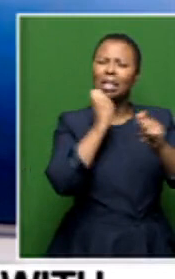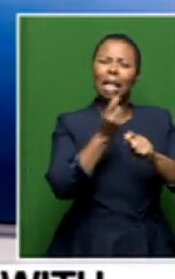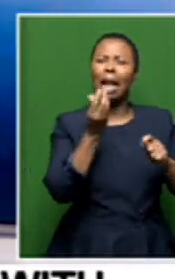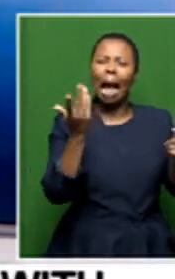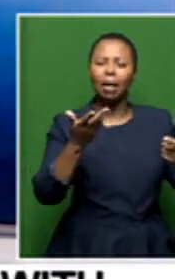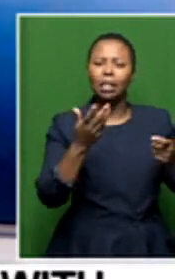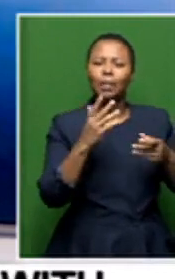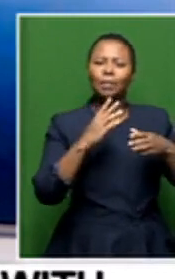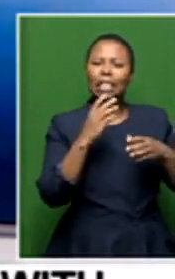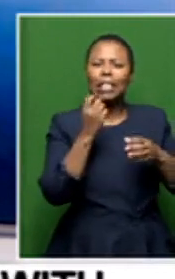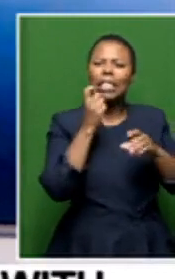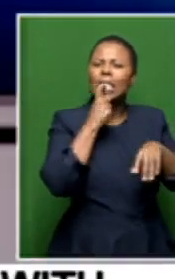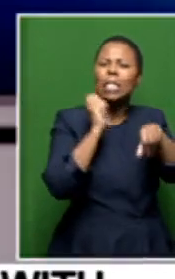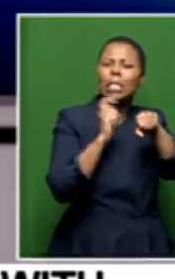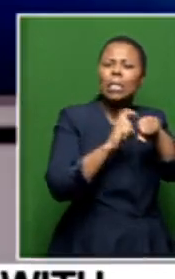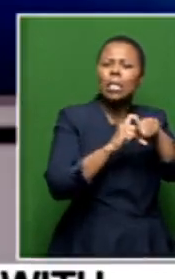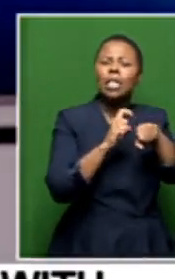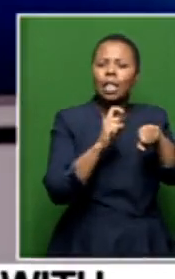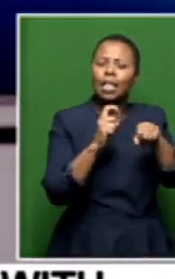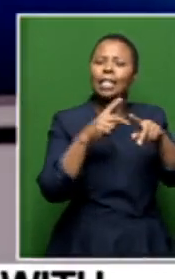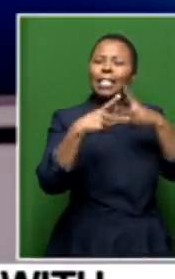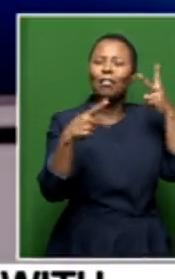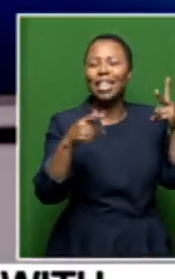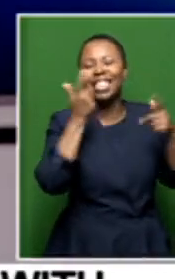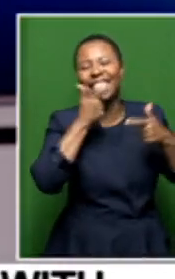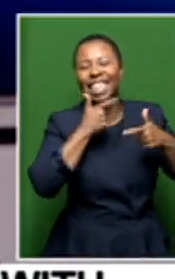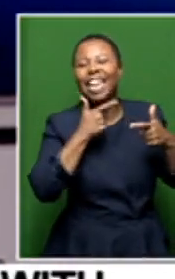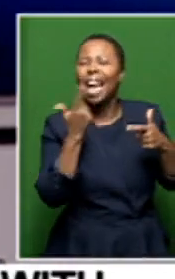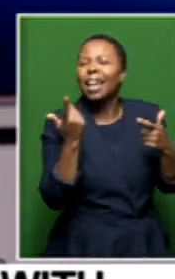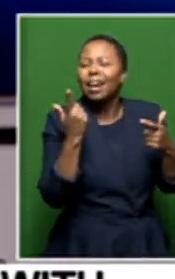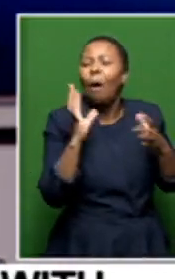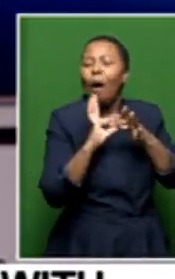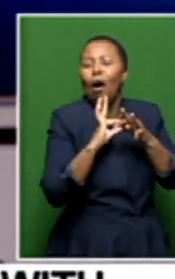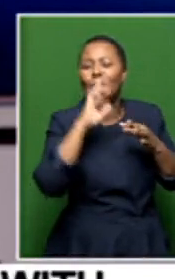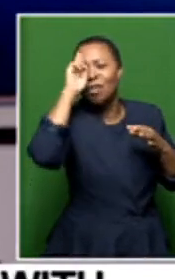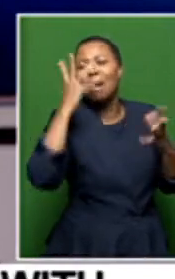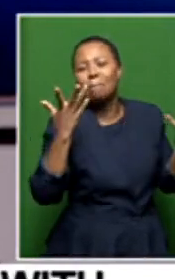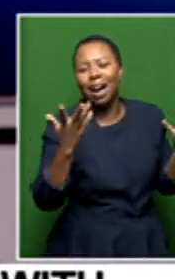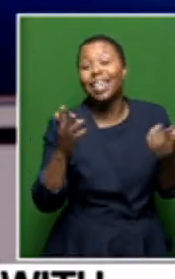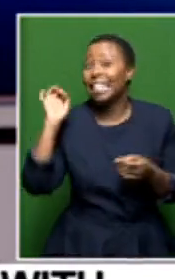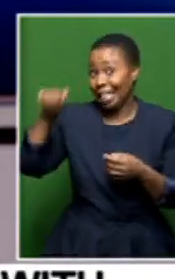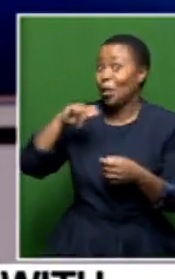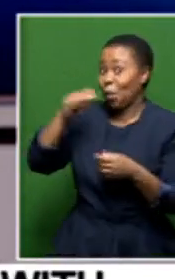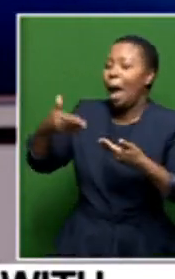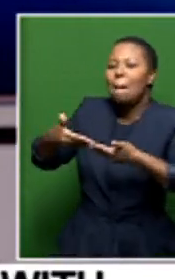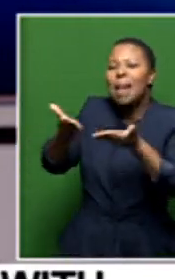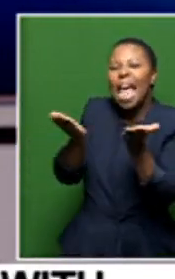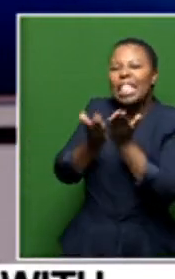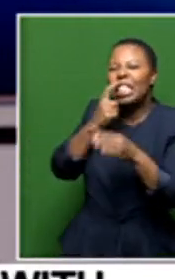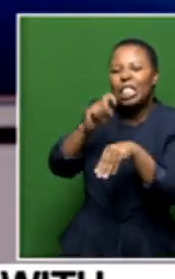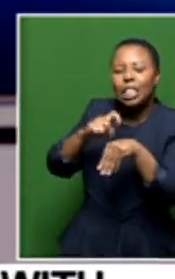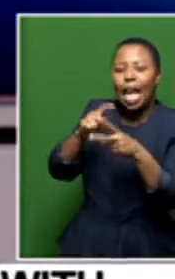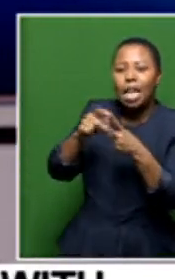your enamel and etc. Exactly that. Just so that you're reminded of home. I've got an enamel plate and